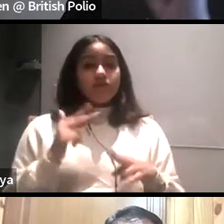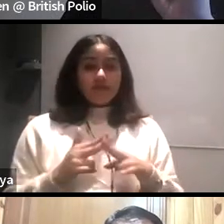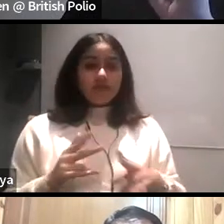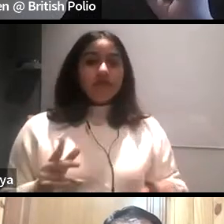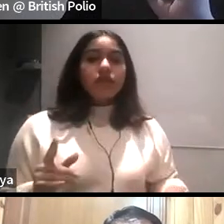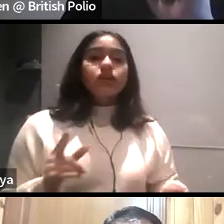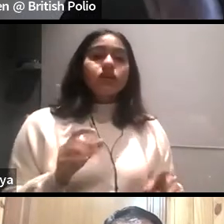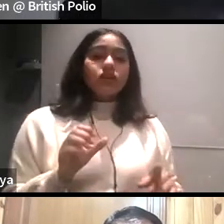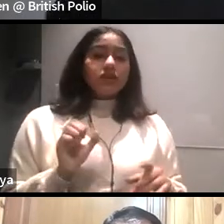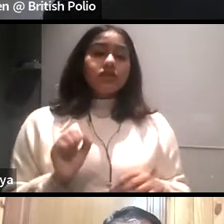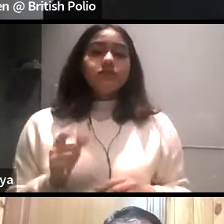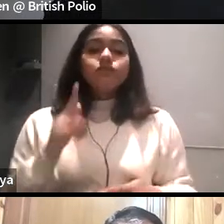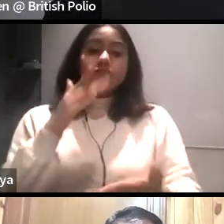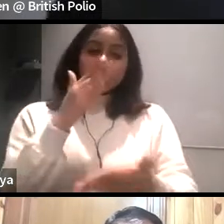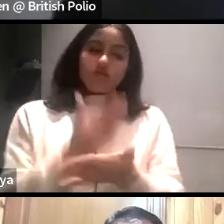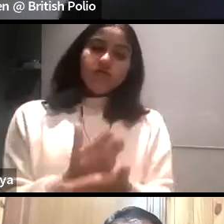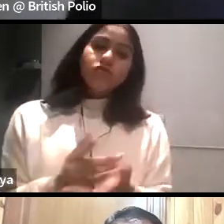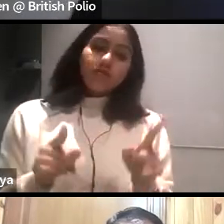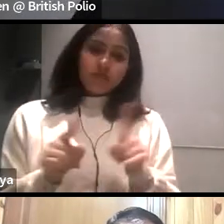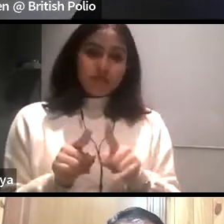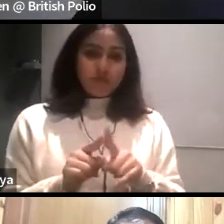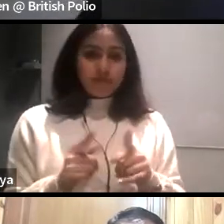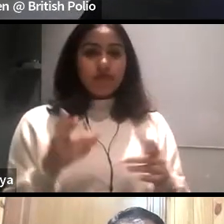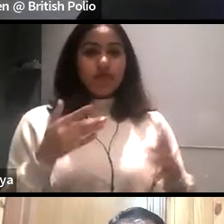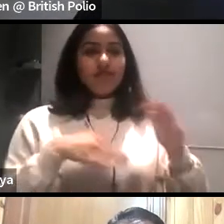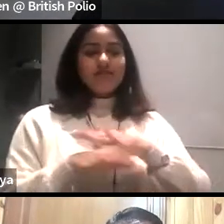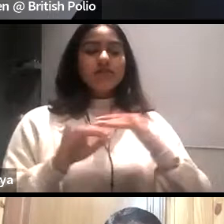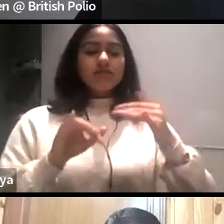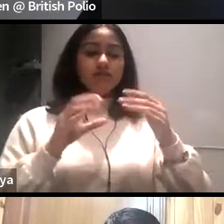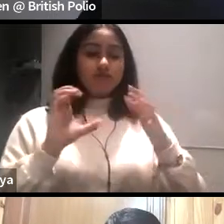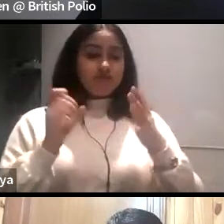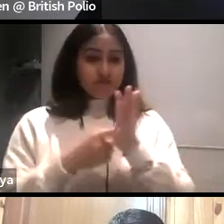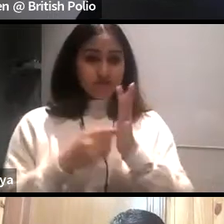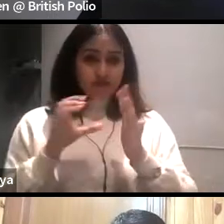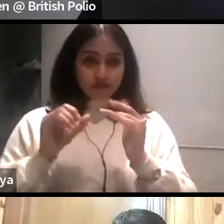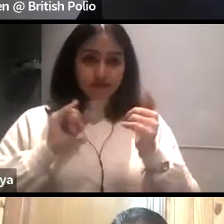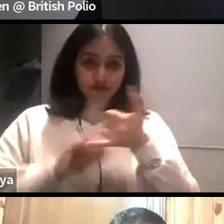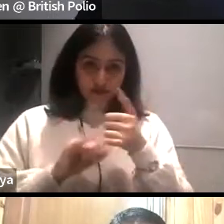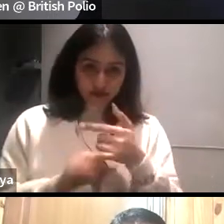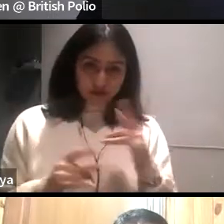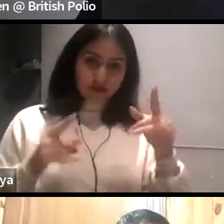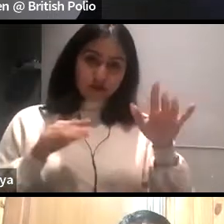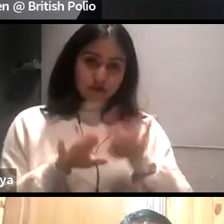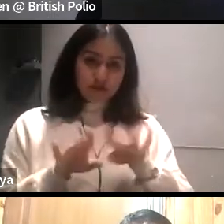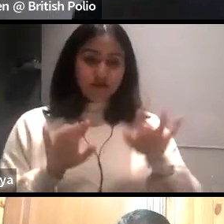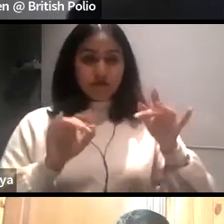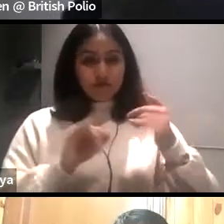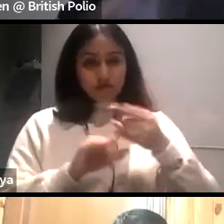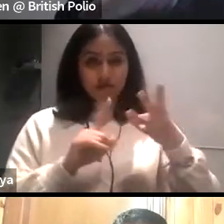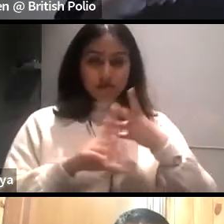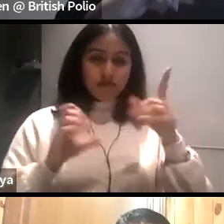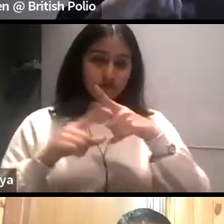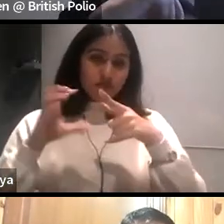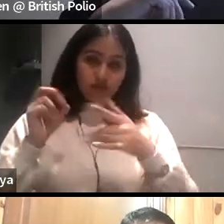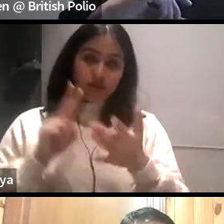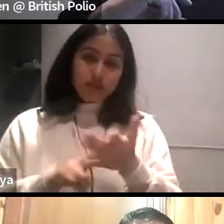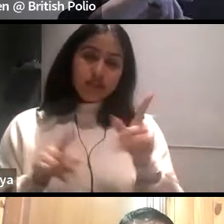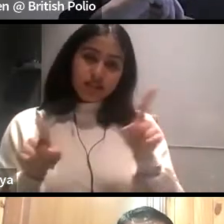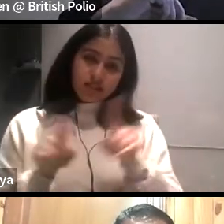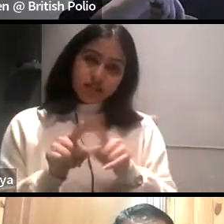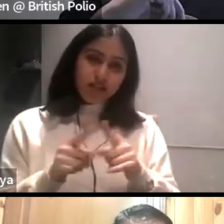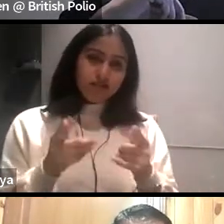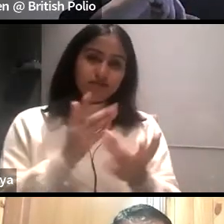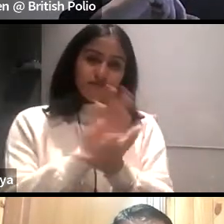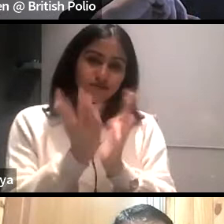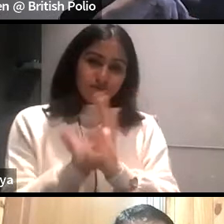we start to actually look at these cross sections and that we're meeting everybody's needs, there will still be some of these divides. So thank